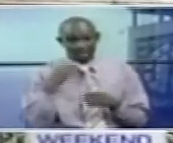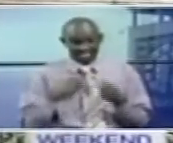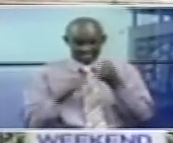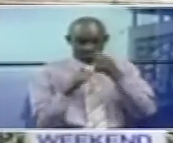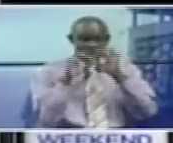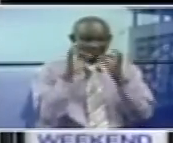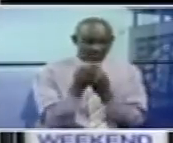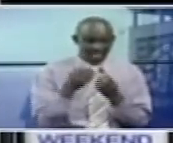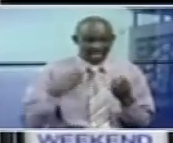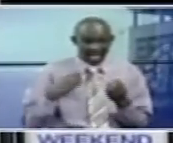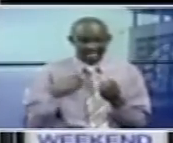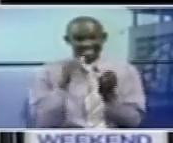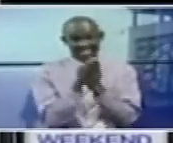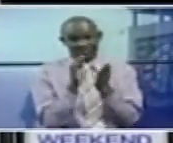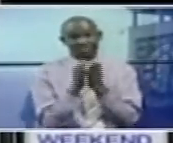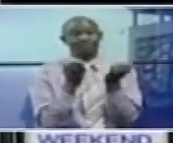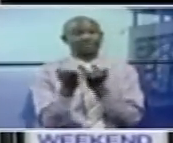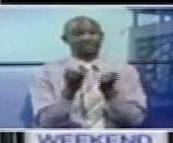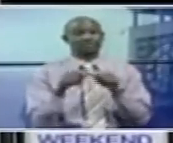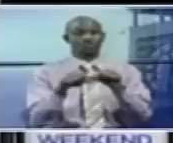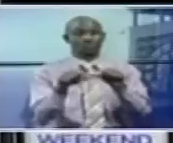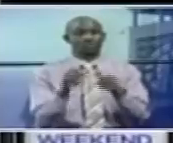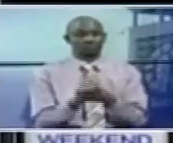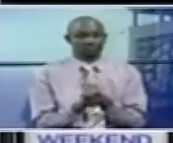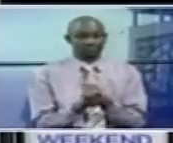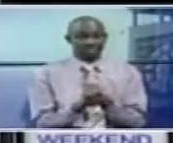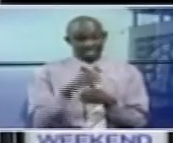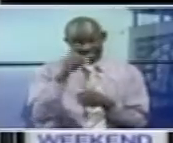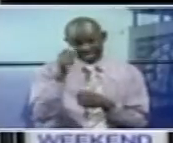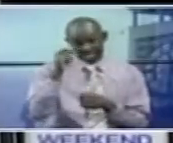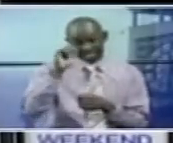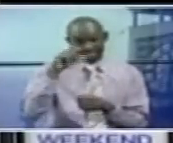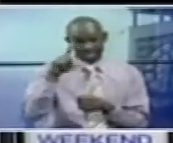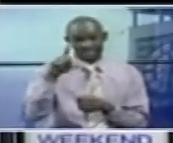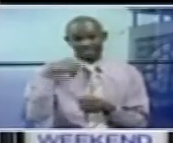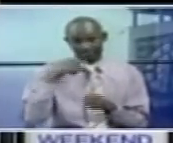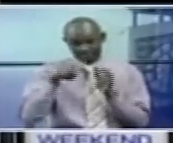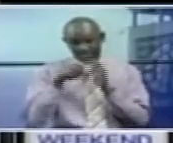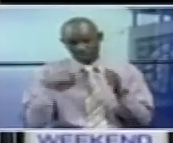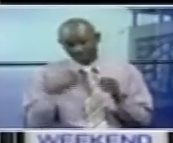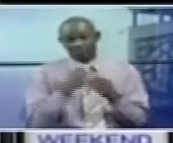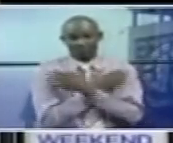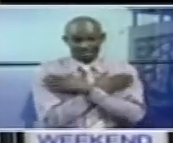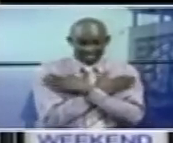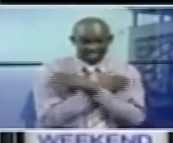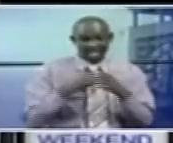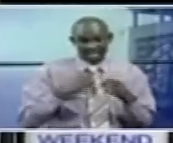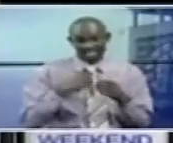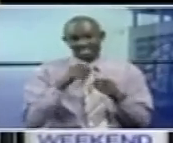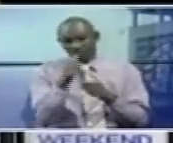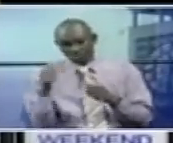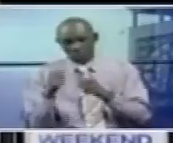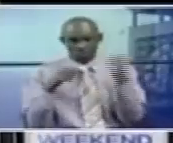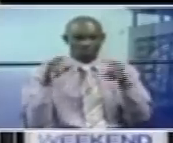supports his family, and keeps the business going. Daniel, whose primary income comes from friends and door-to-door